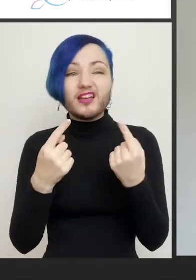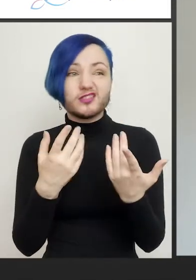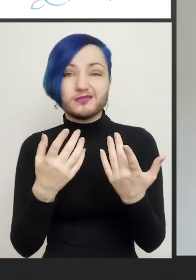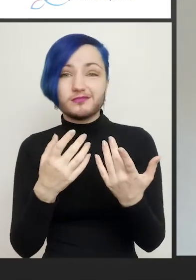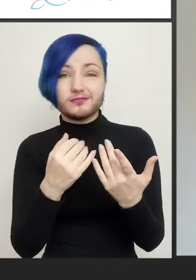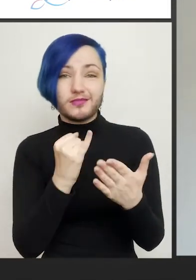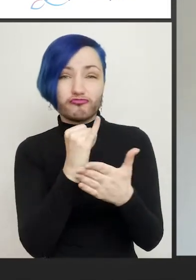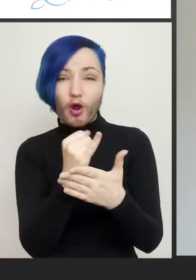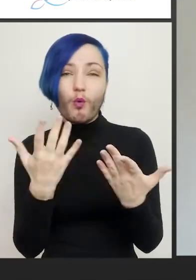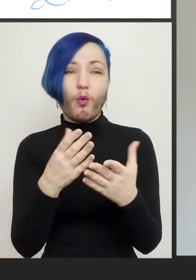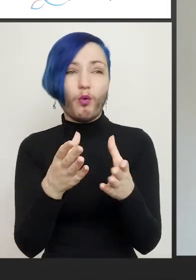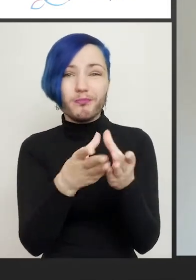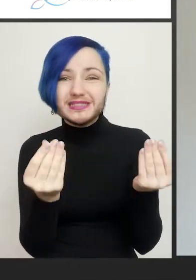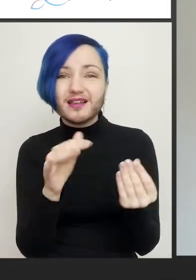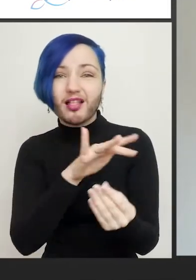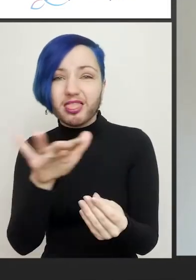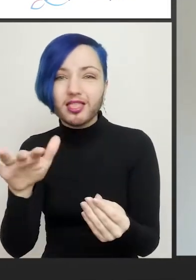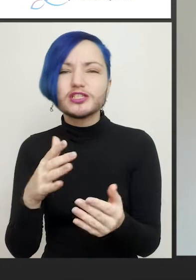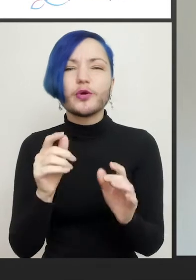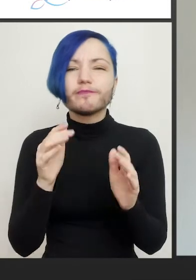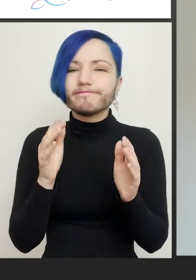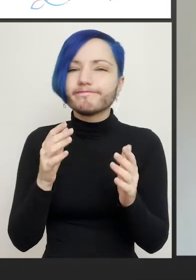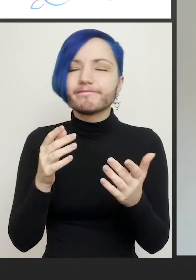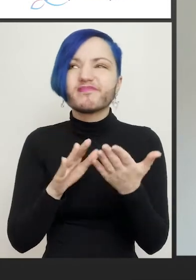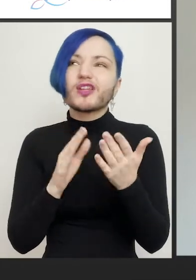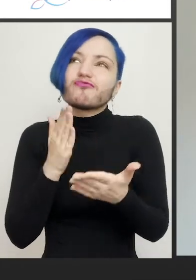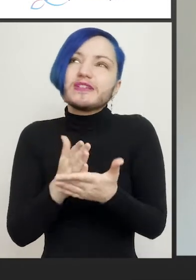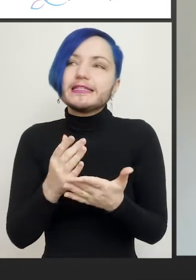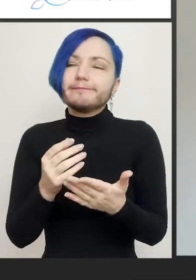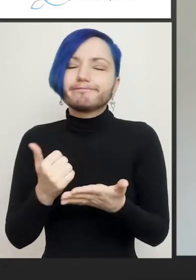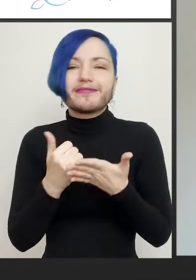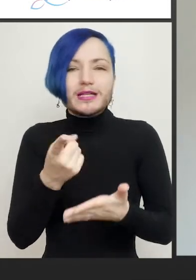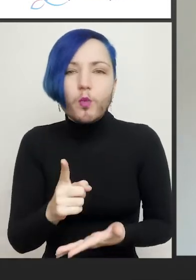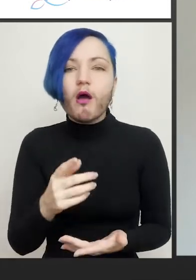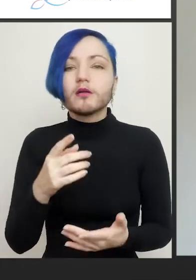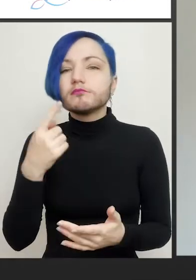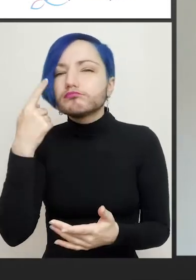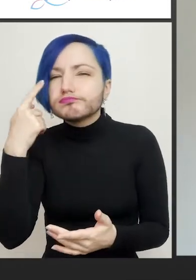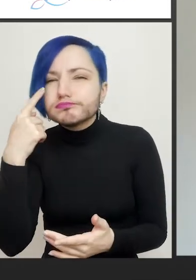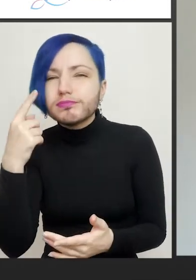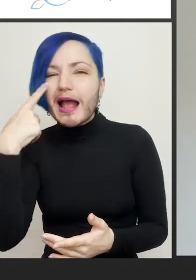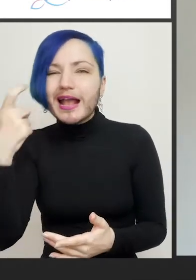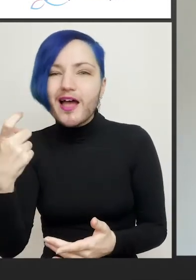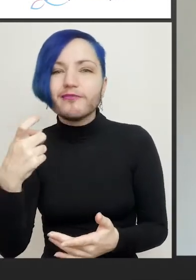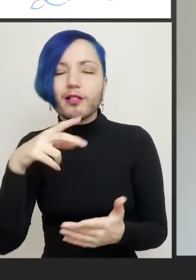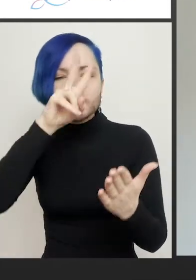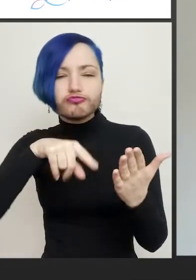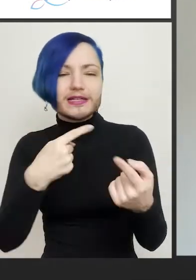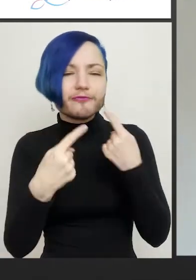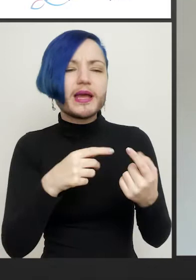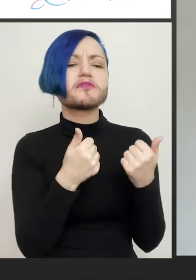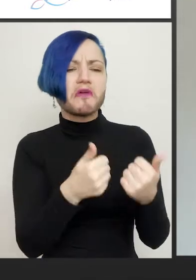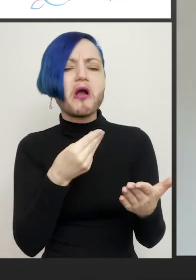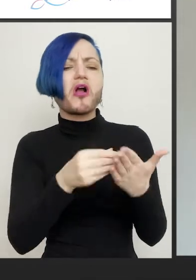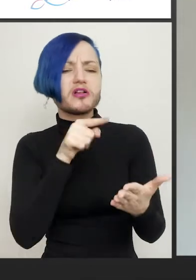So it's just about being a little bit smart and checking the sources and double checking when you read what a process involves and what it costs, to